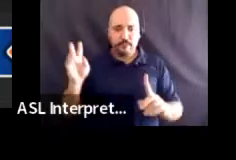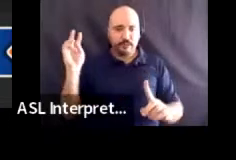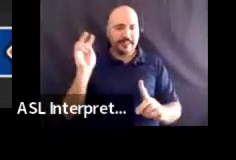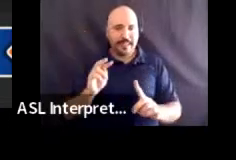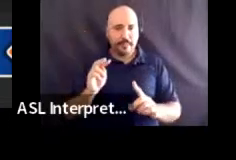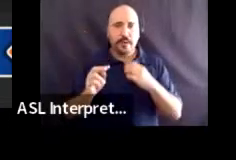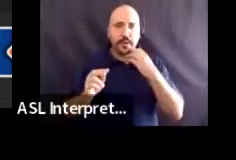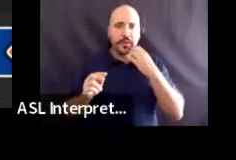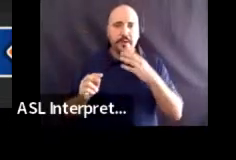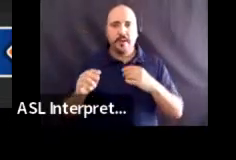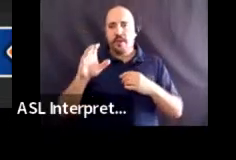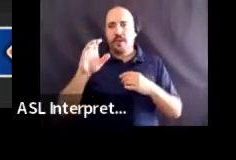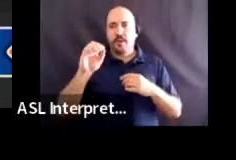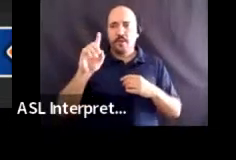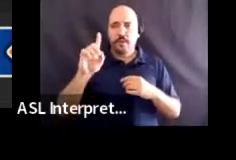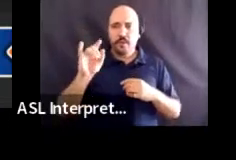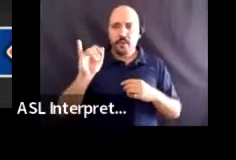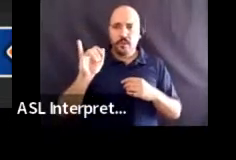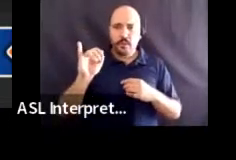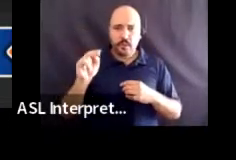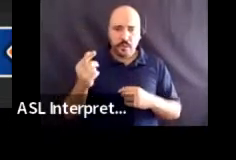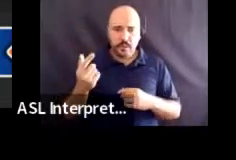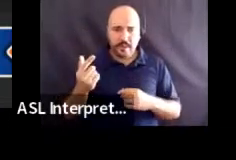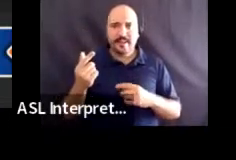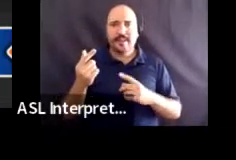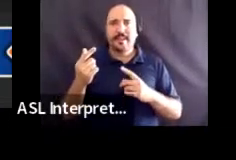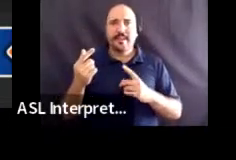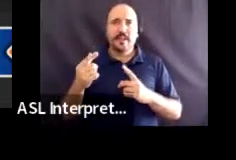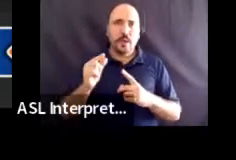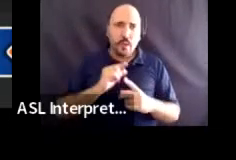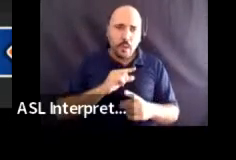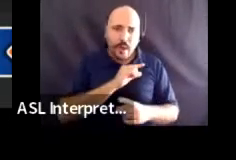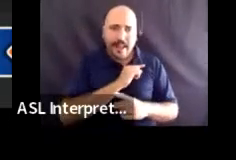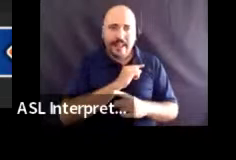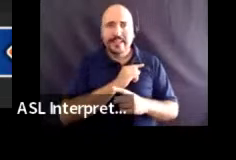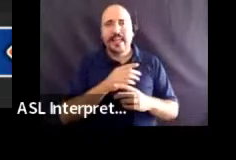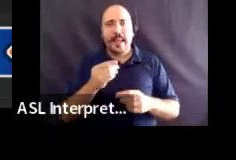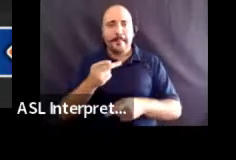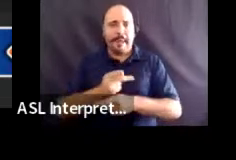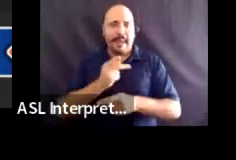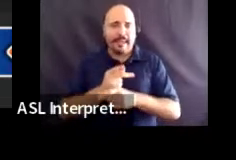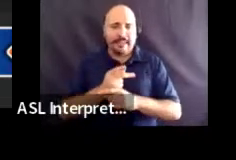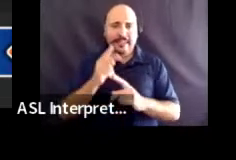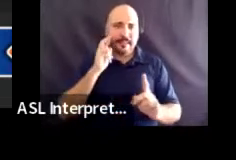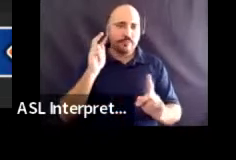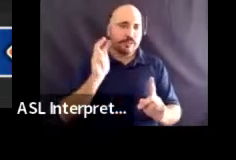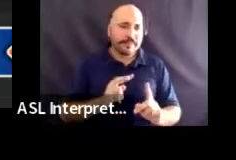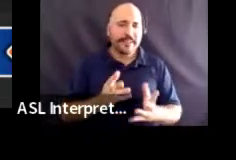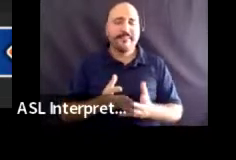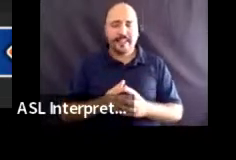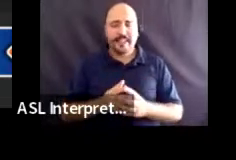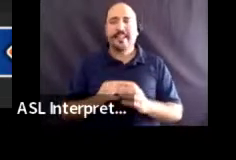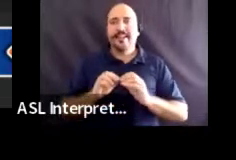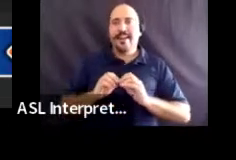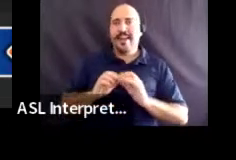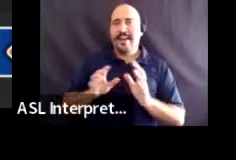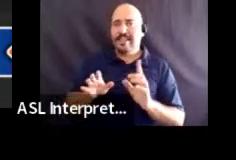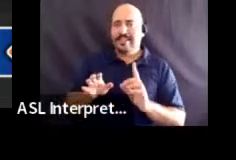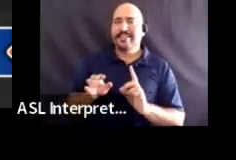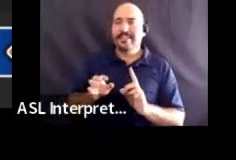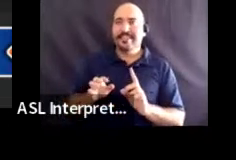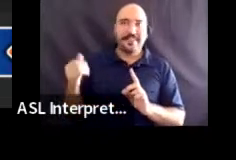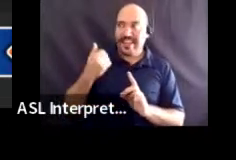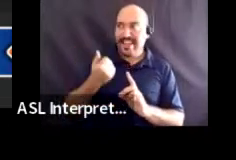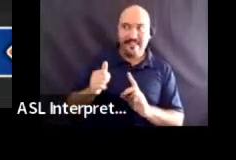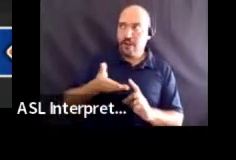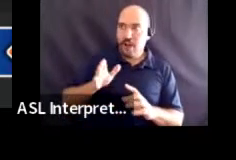a coding quality and maintenance standpoint, and just obviously if any of